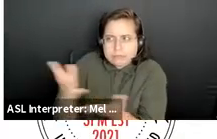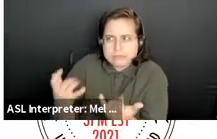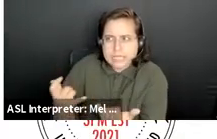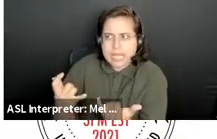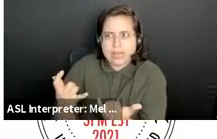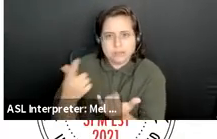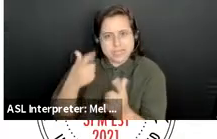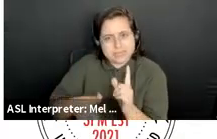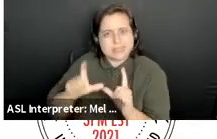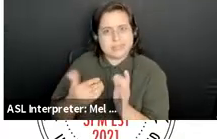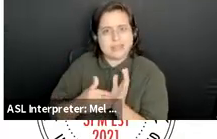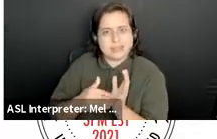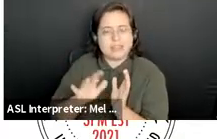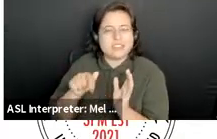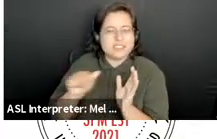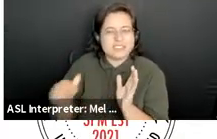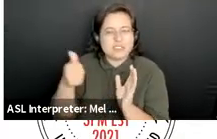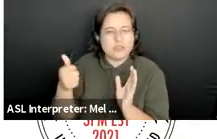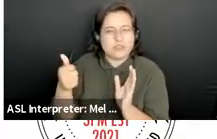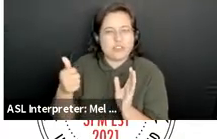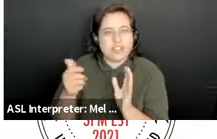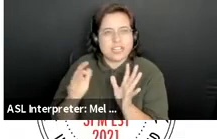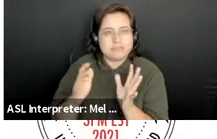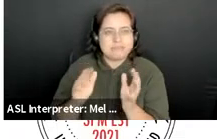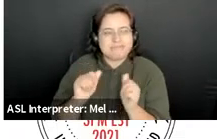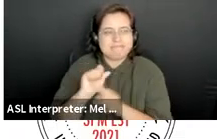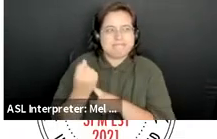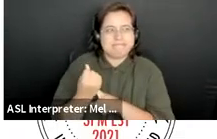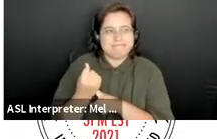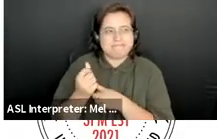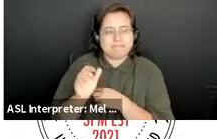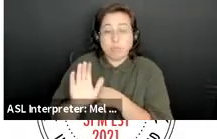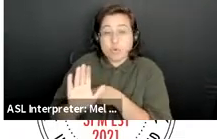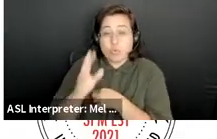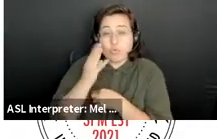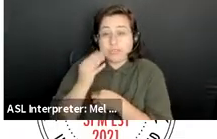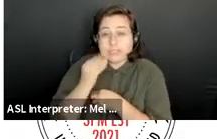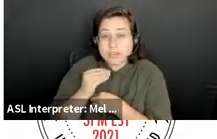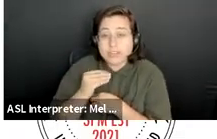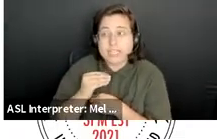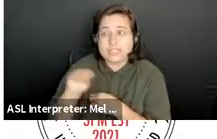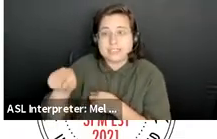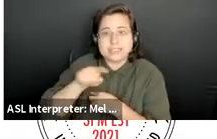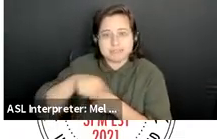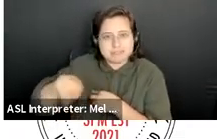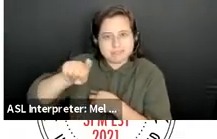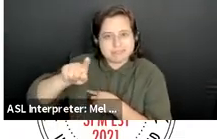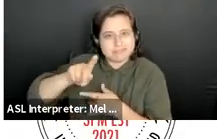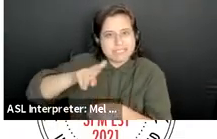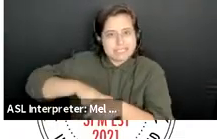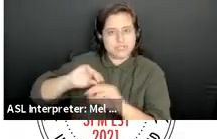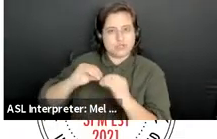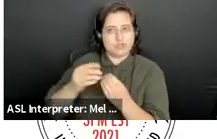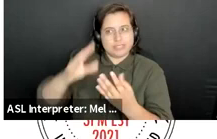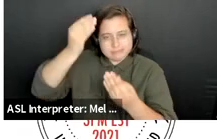again. So this is another a case where your experience and informing us, your national organizations, of your